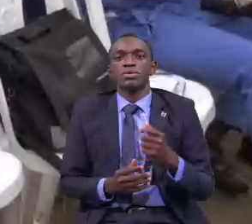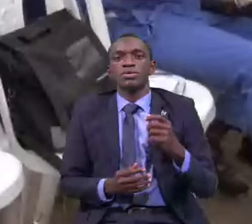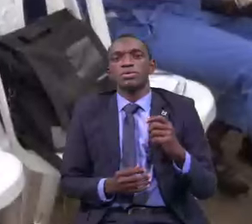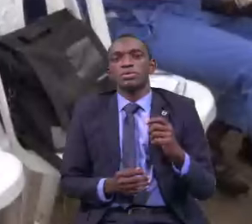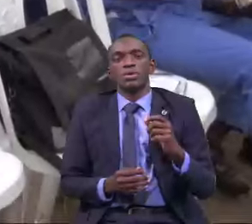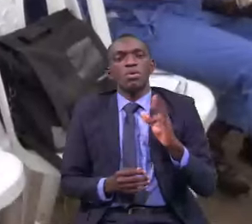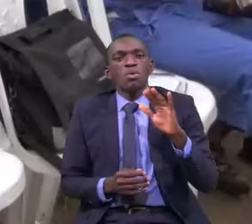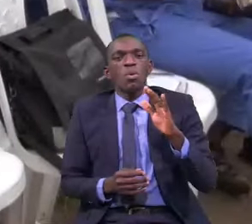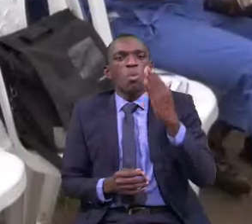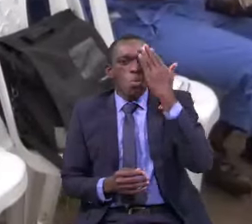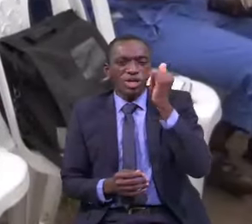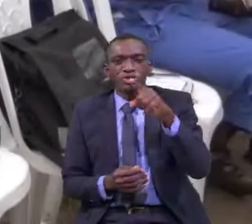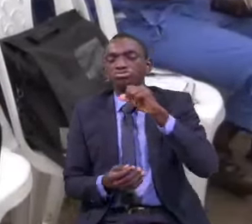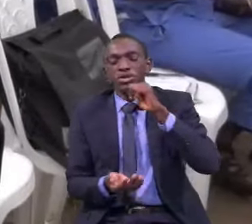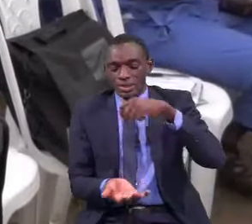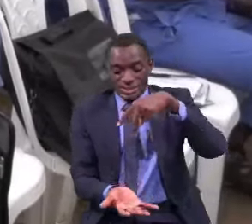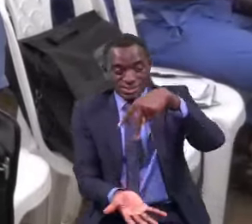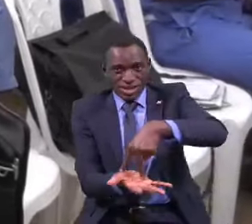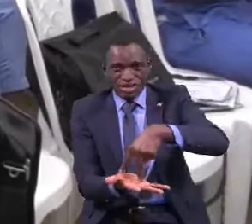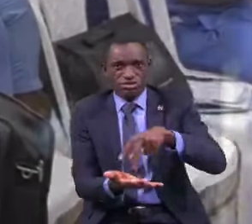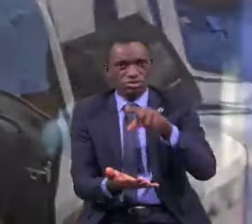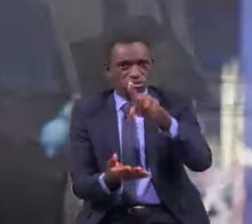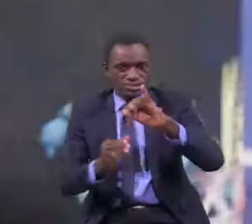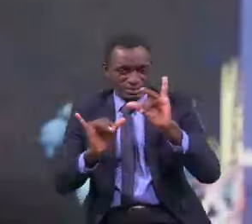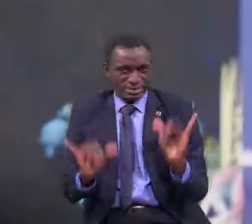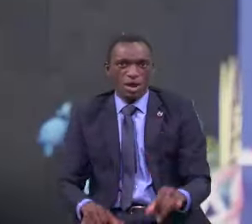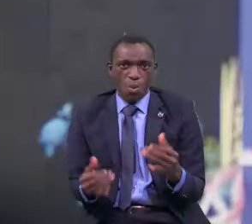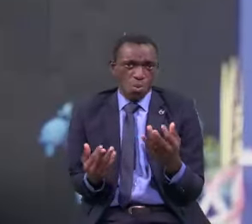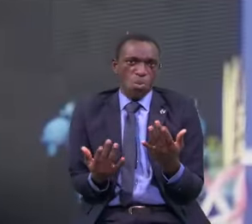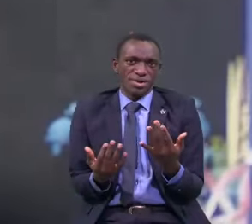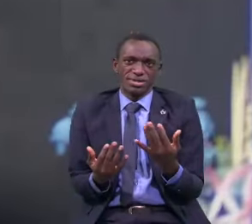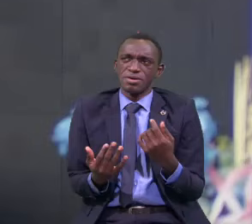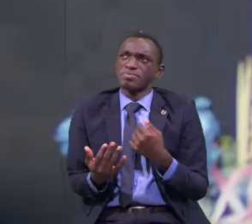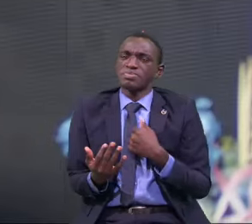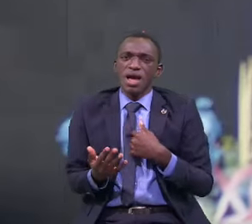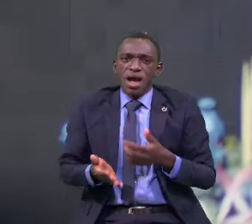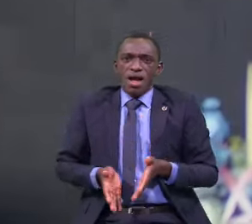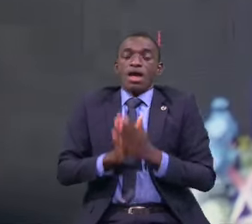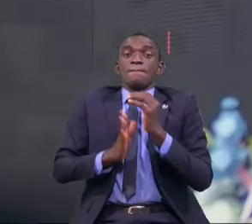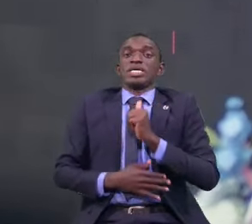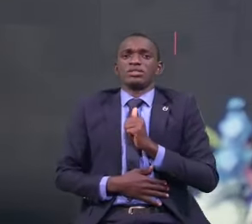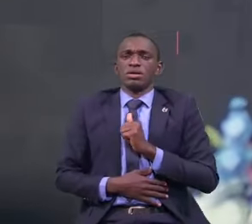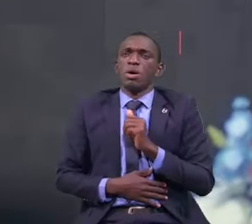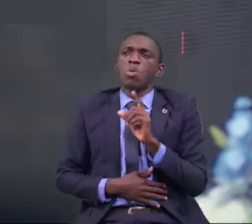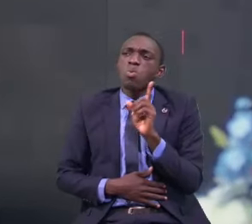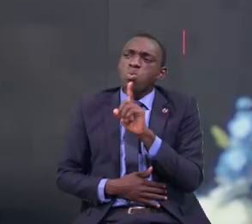Why don't you stand? Why don't you wait and say, where am I going? This path